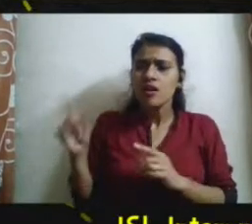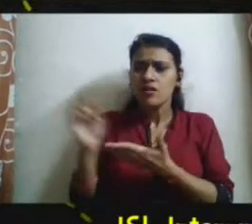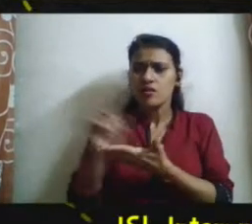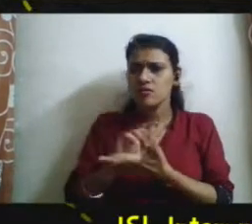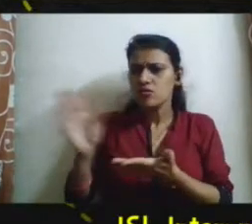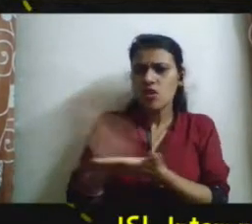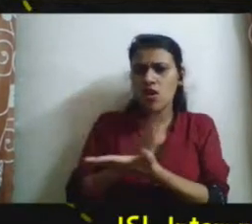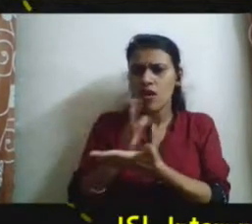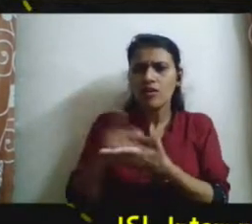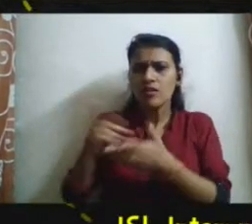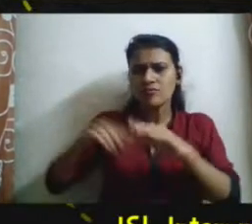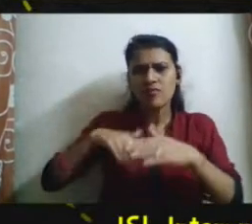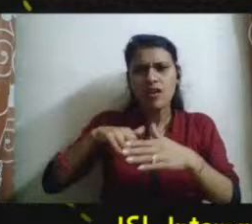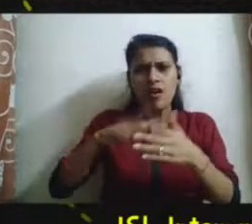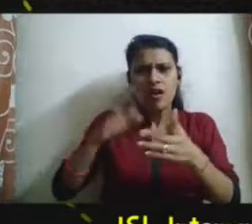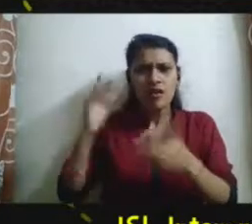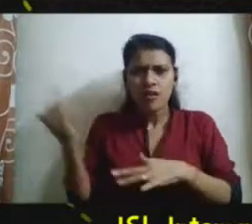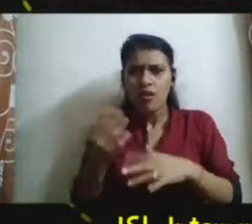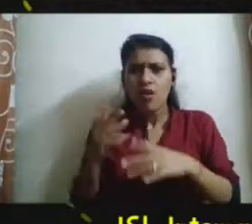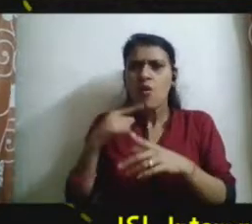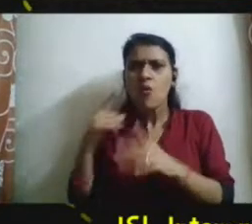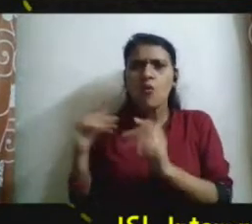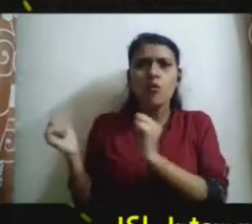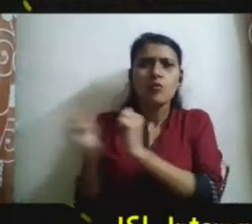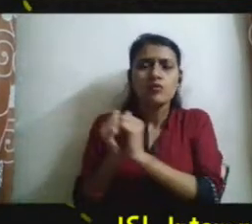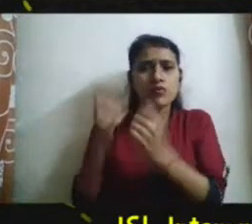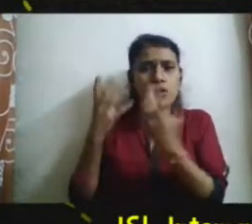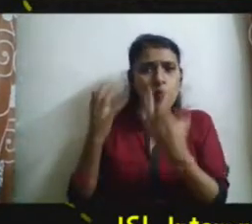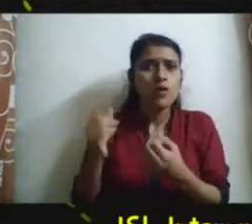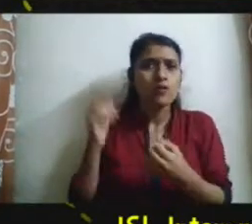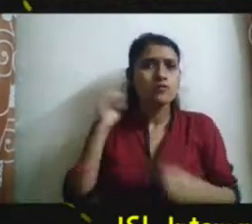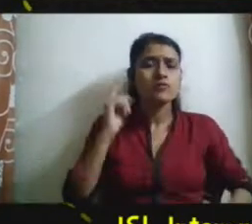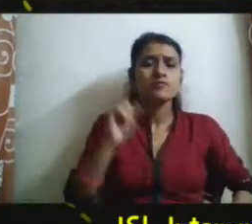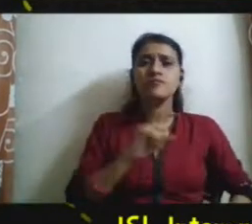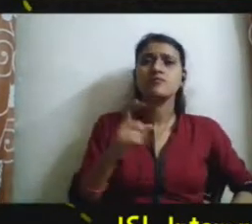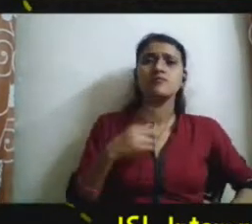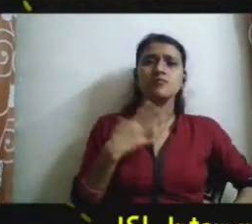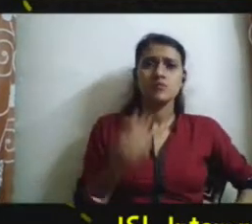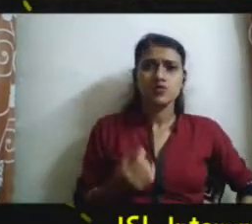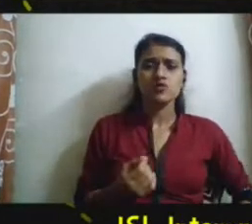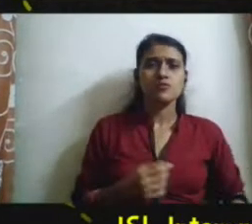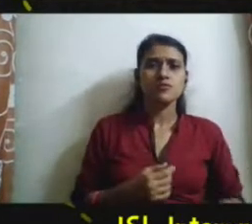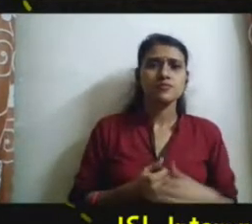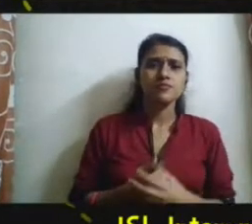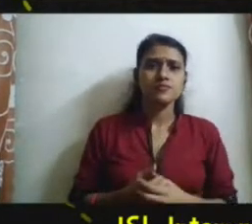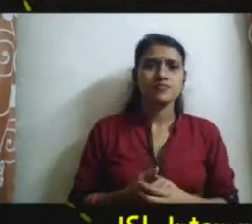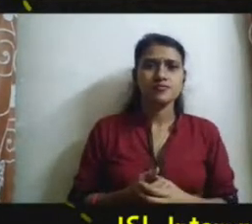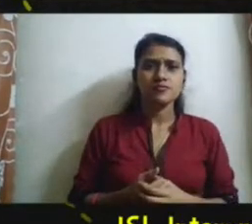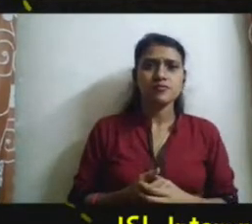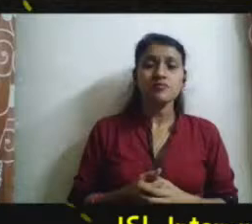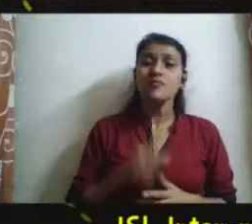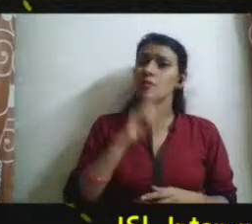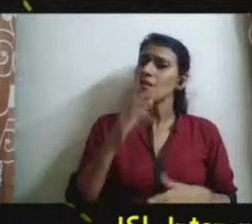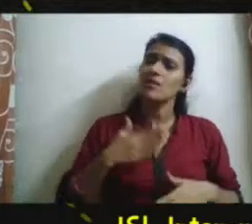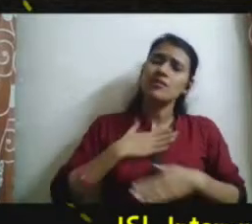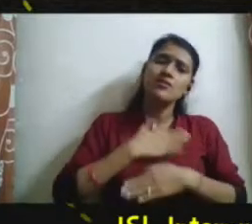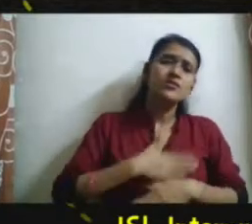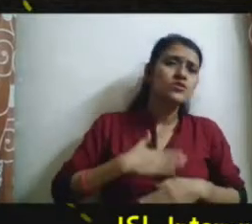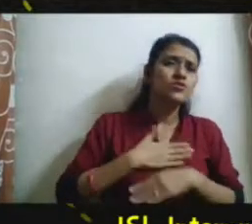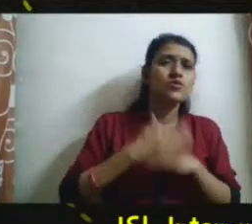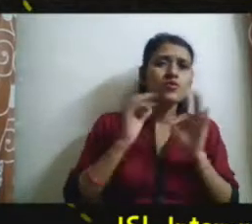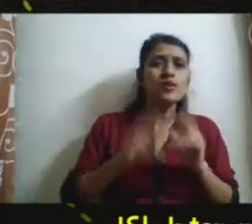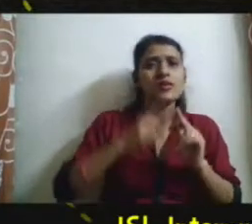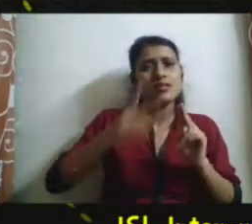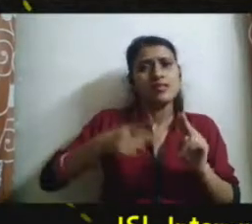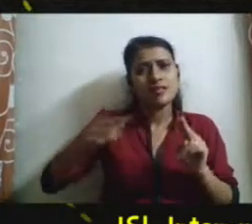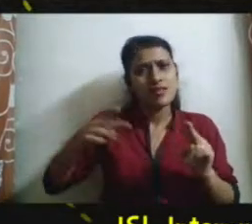course the porousness of my experience, the fact that I enjoy being with different